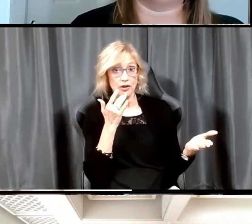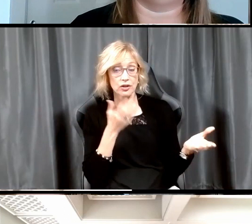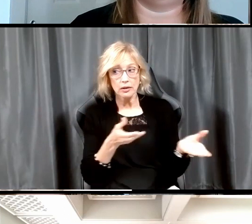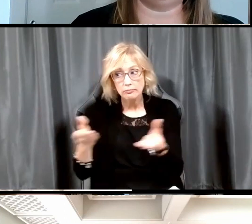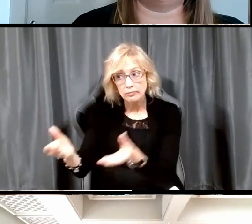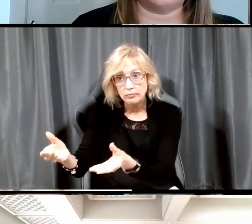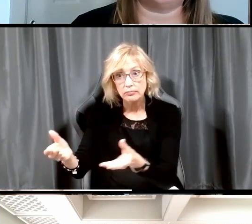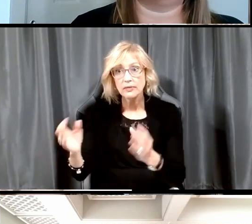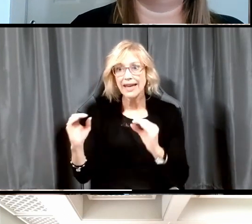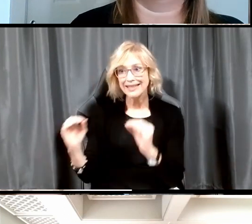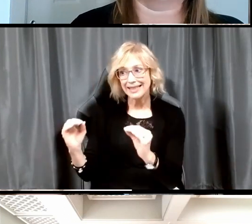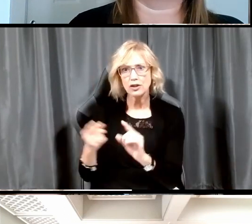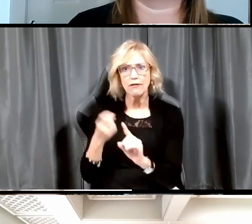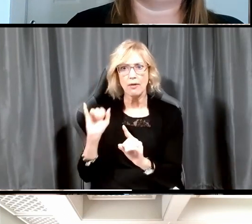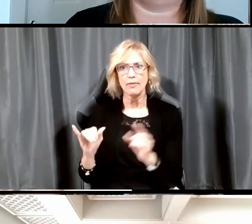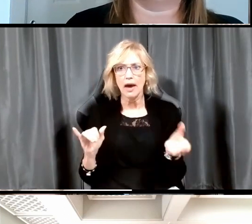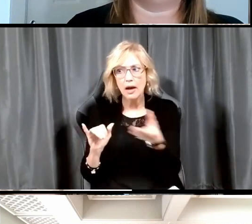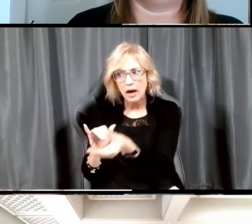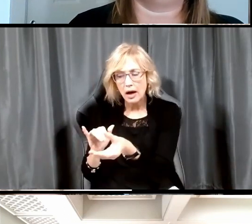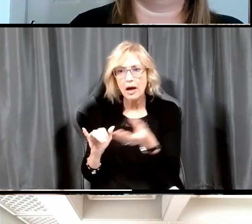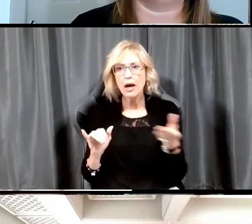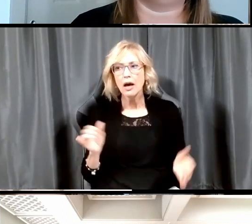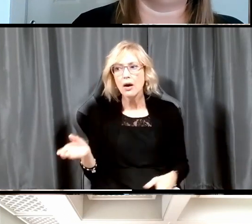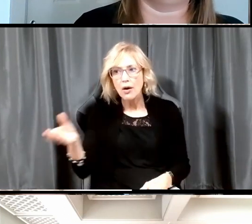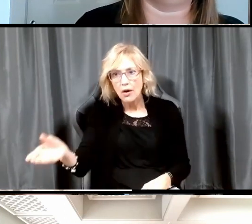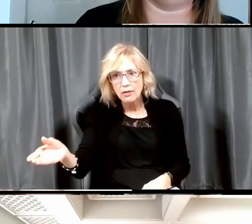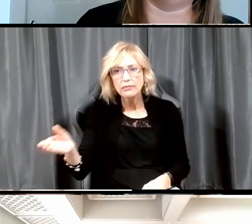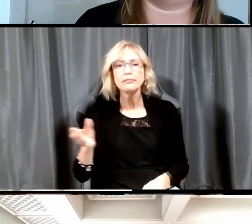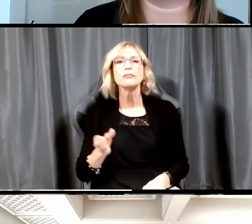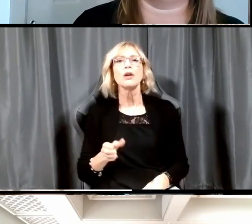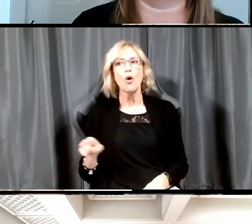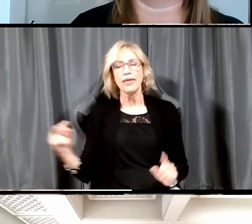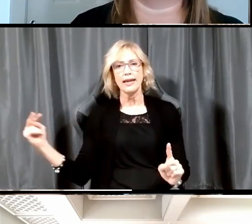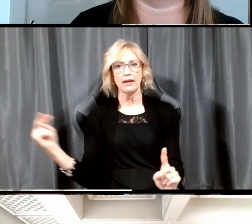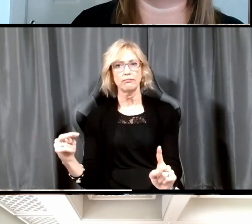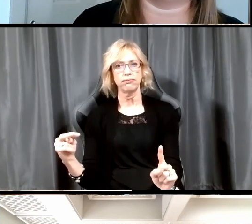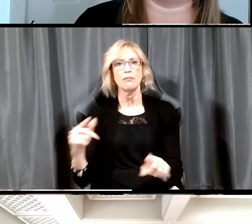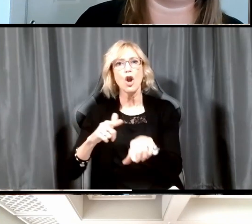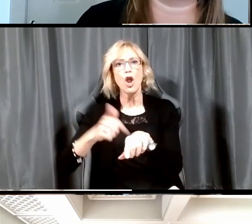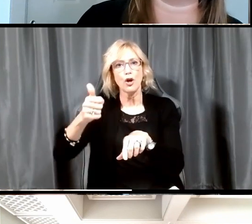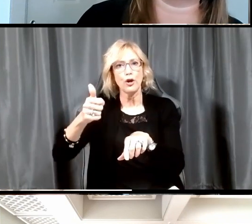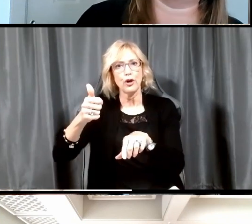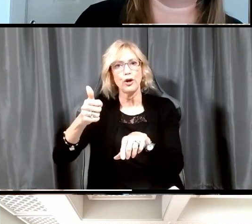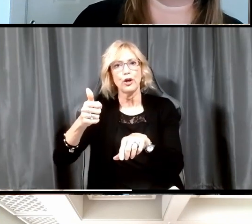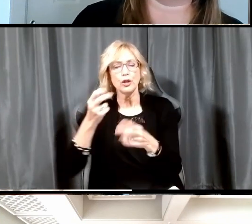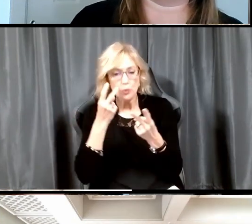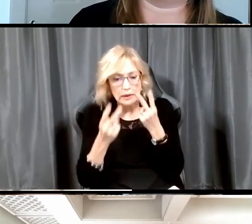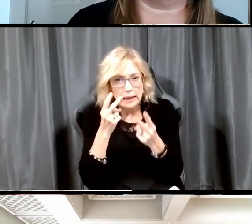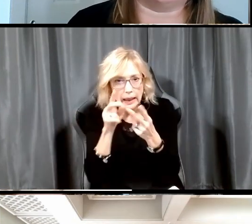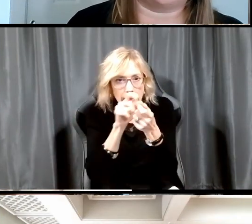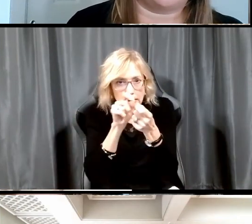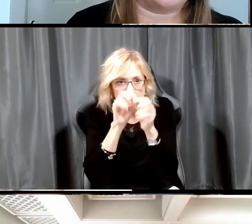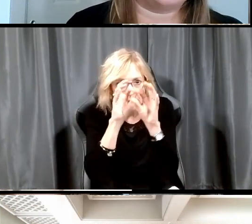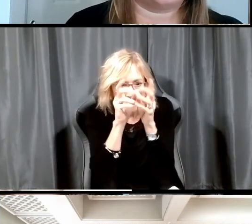able to teach from it, or to be able to get them to view it longer in order to get the details. And